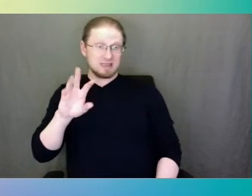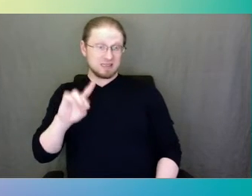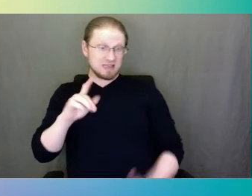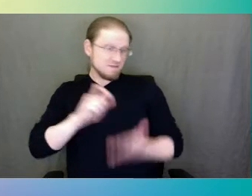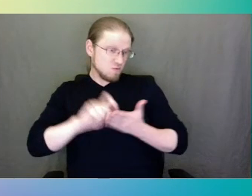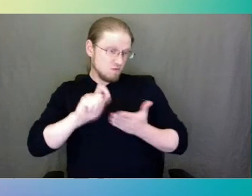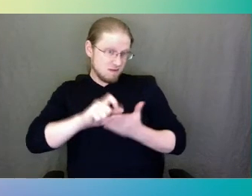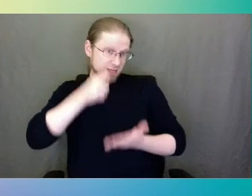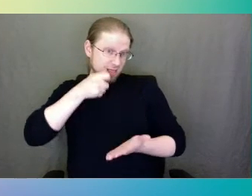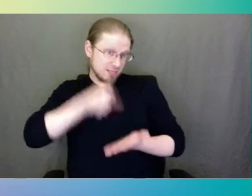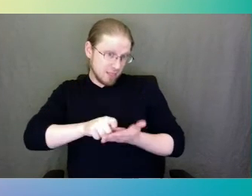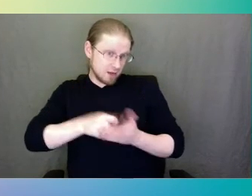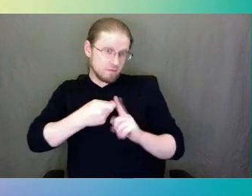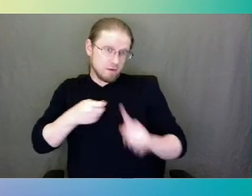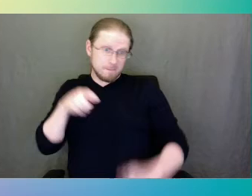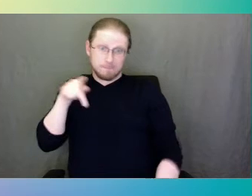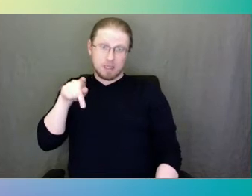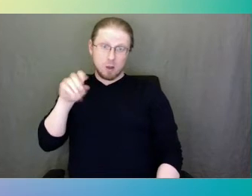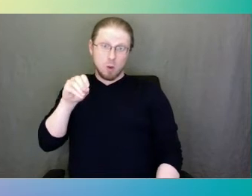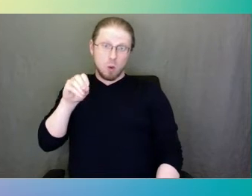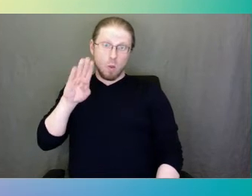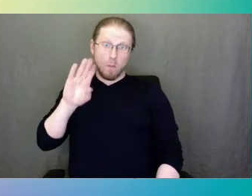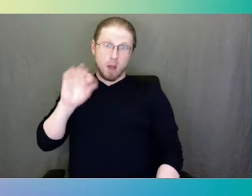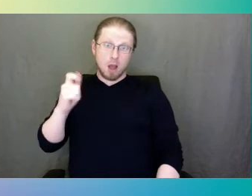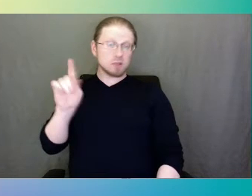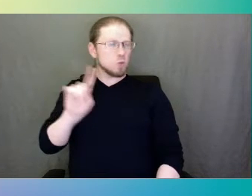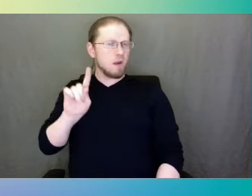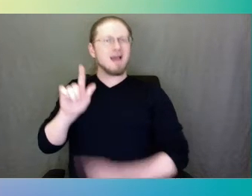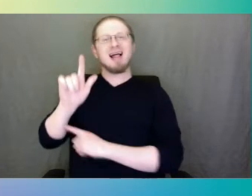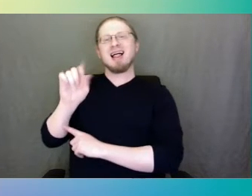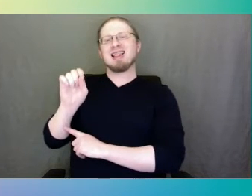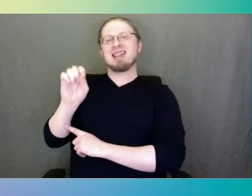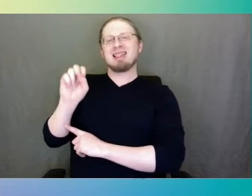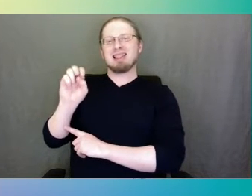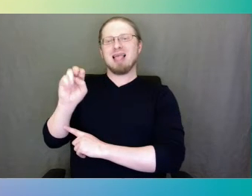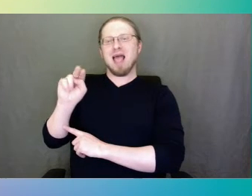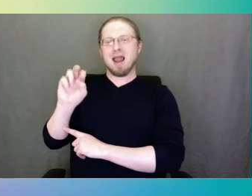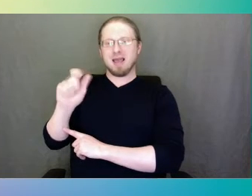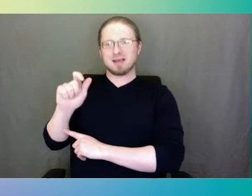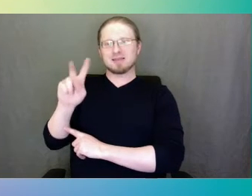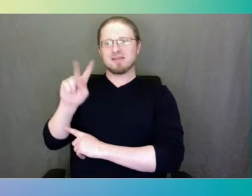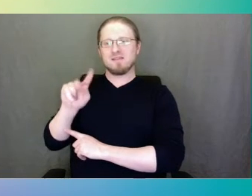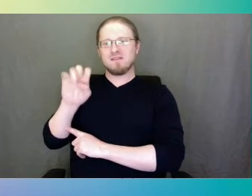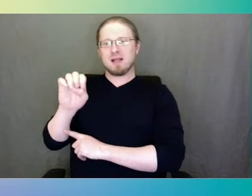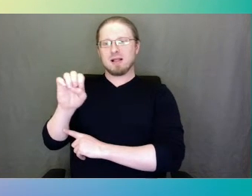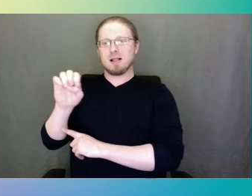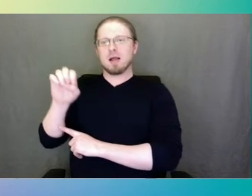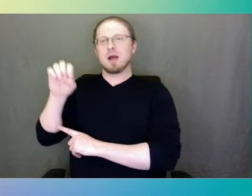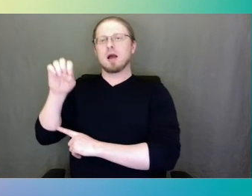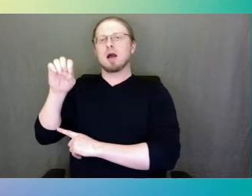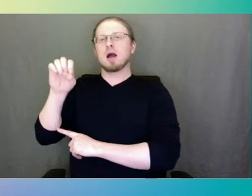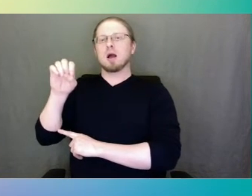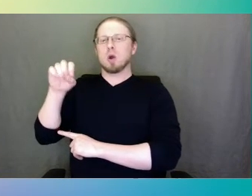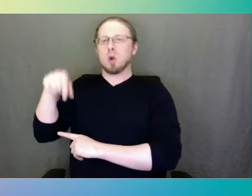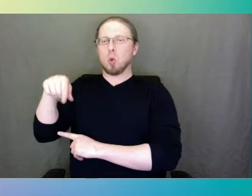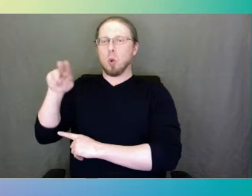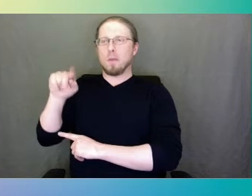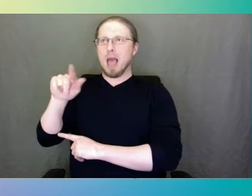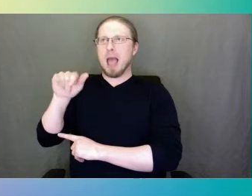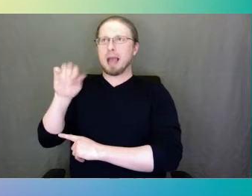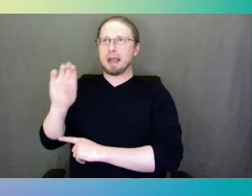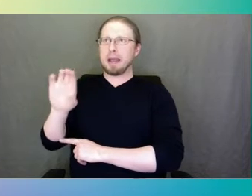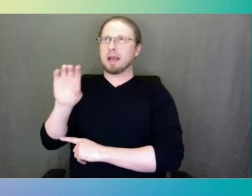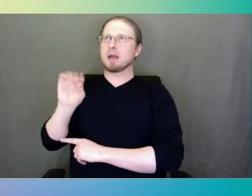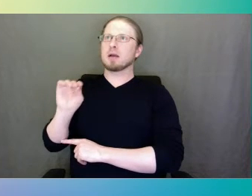from a P.O. box in Lennoxville, Ontario, Lennoxville, Quebec, in 1959.